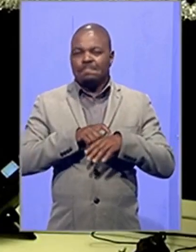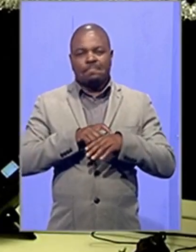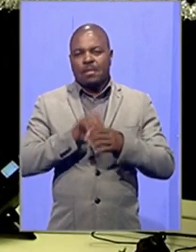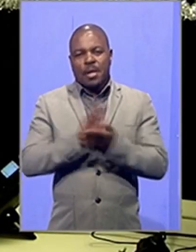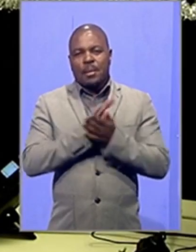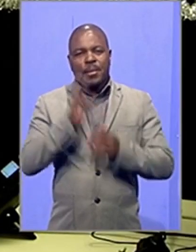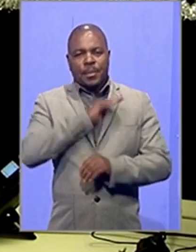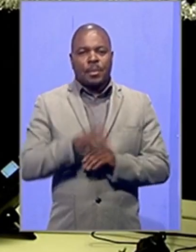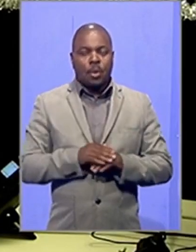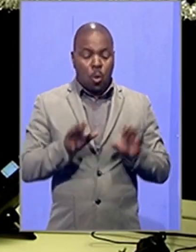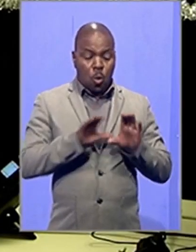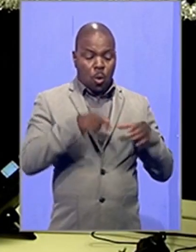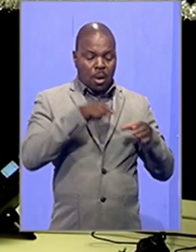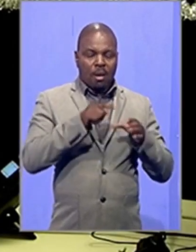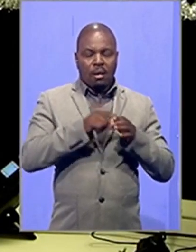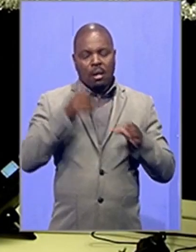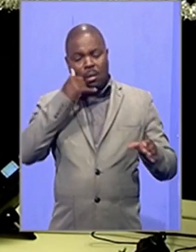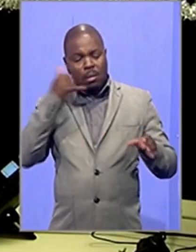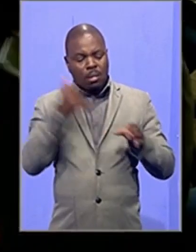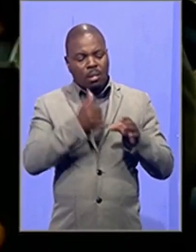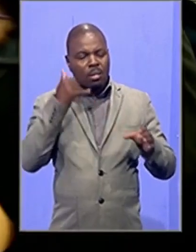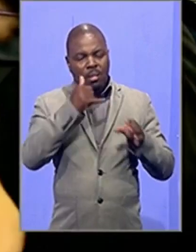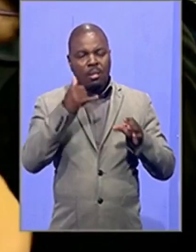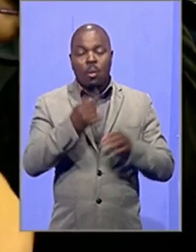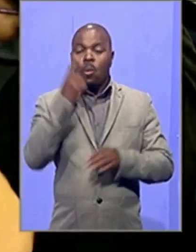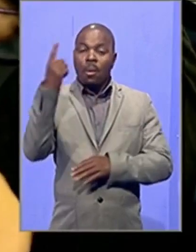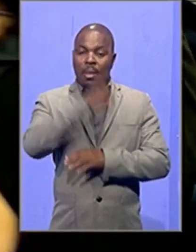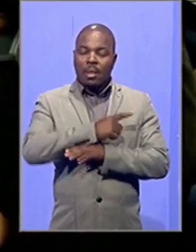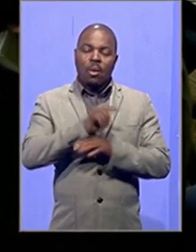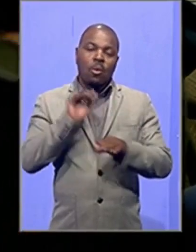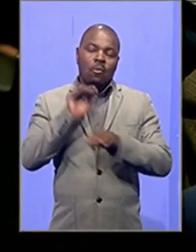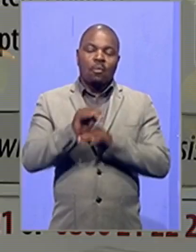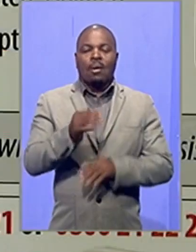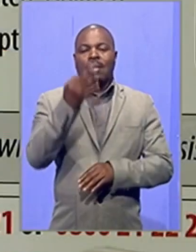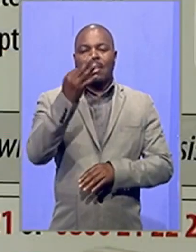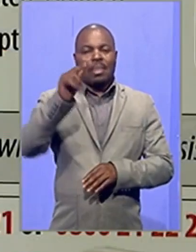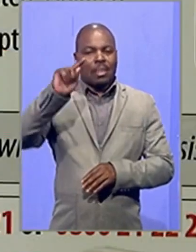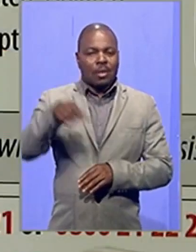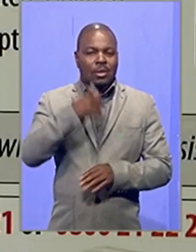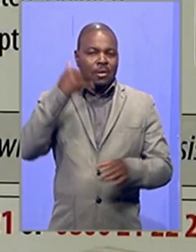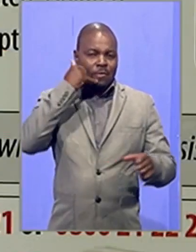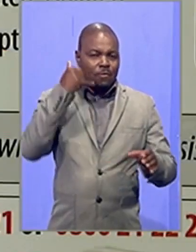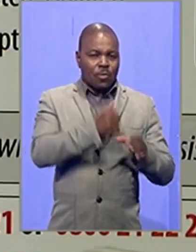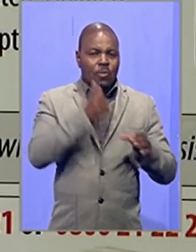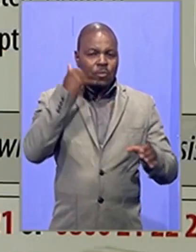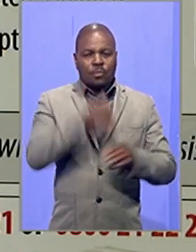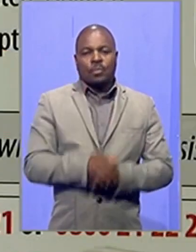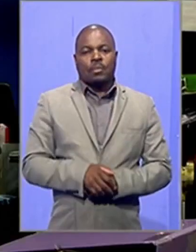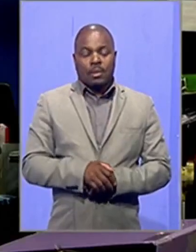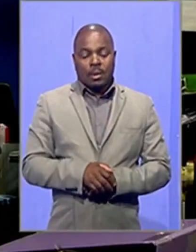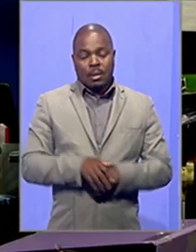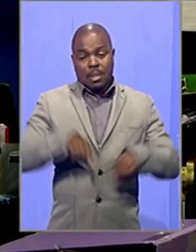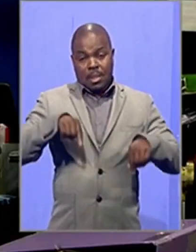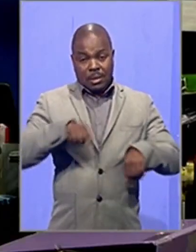ona o re o fumana mehala e ka bang 3,000 tsatsi le letsatsi. The calls at this time of the year